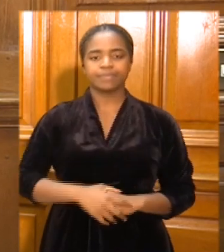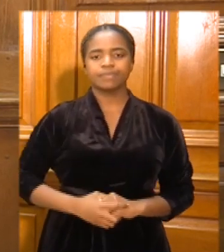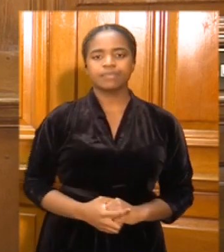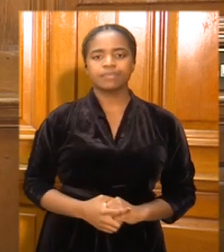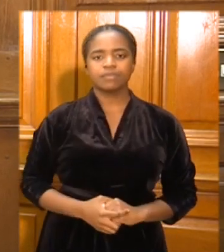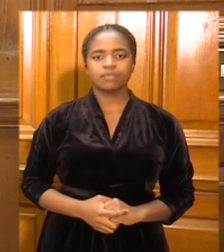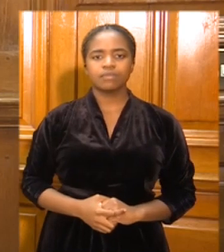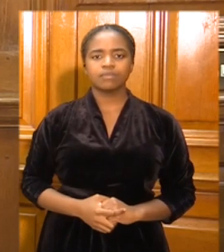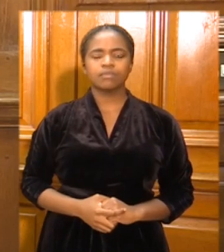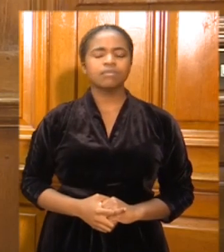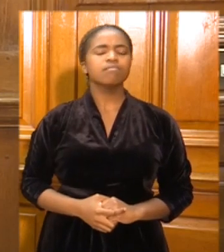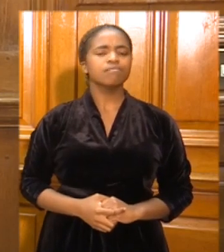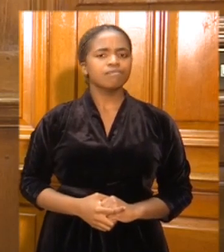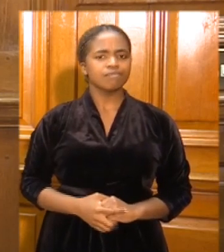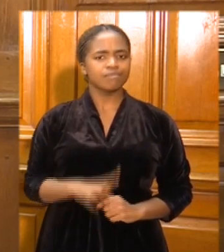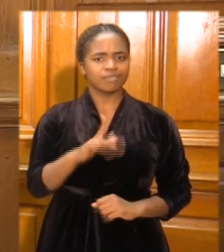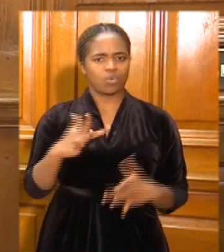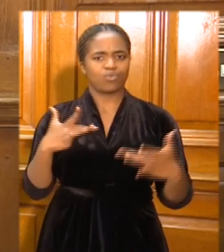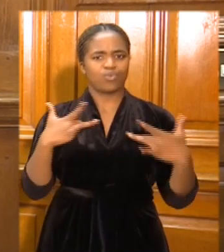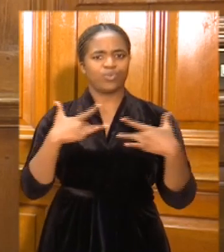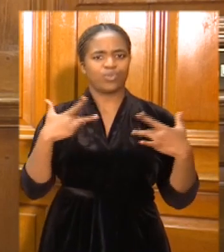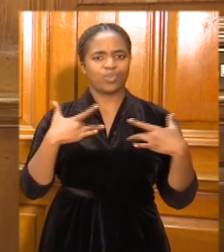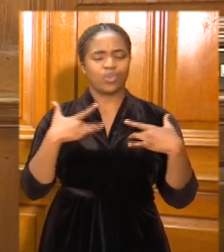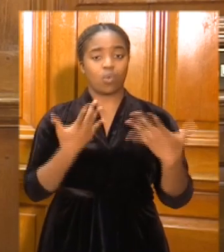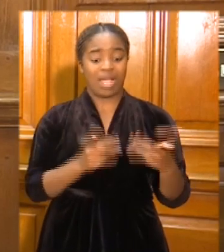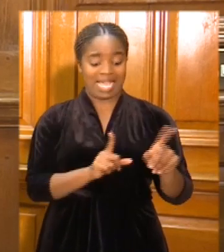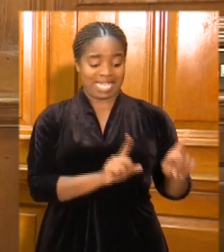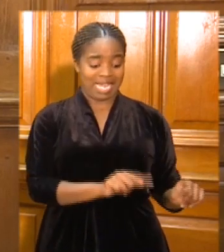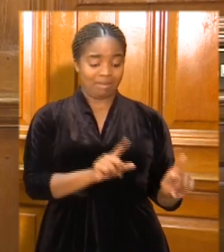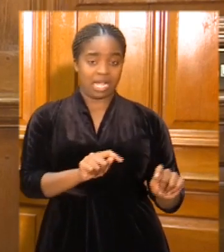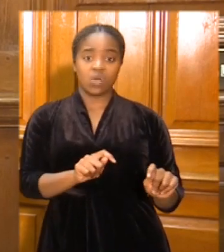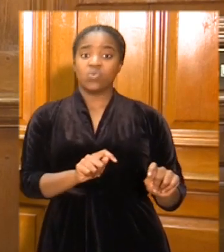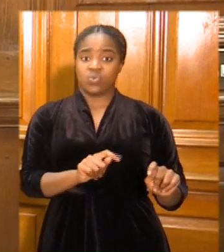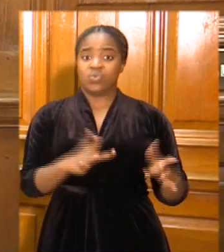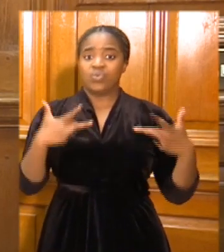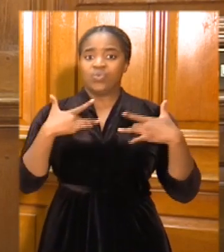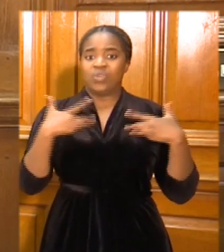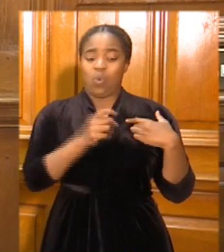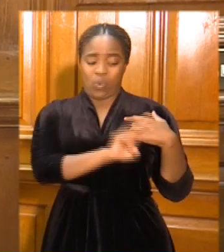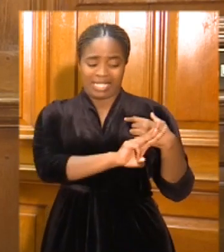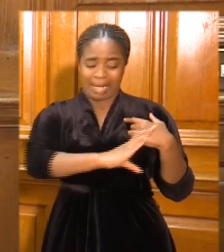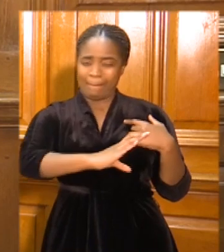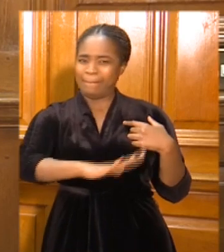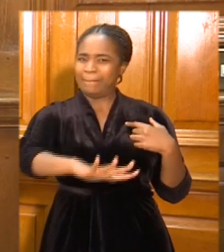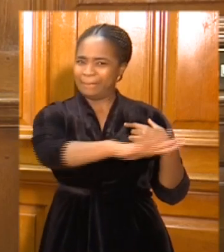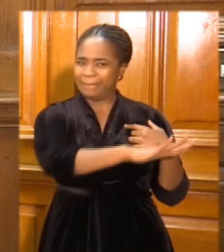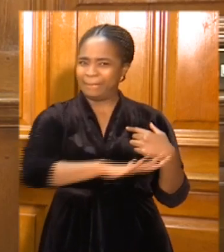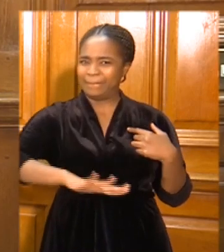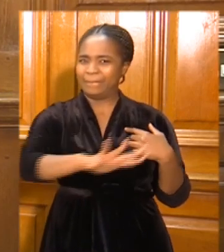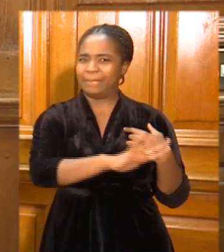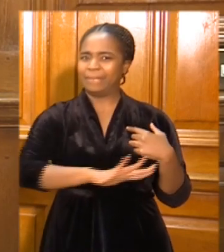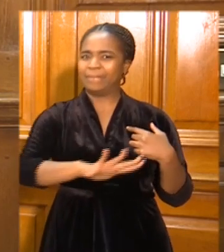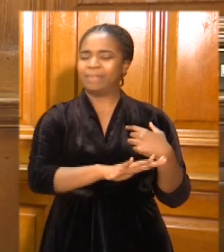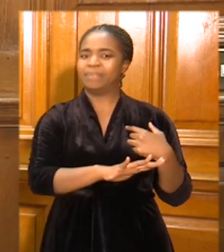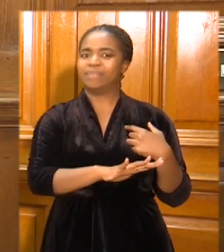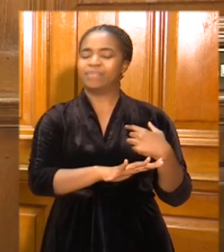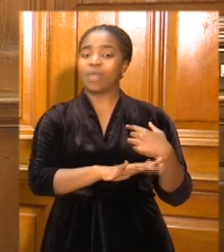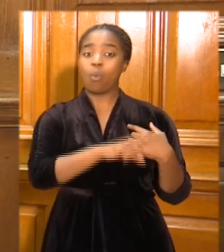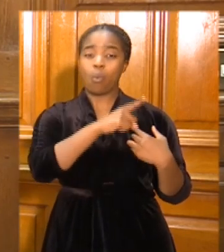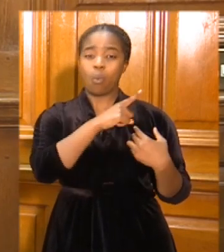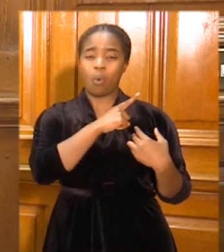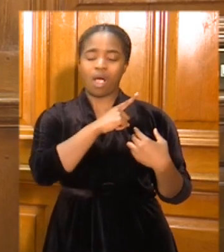are particularly concerned about the situation in the city of Cape Town and in the Western Cape generally, which now has